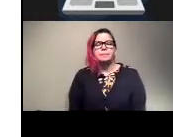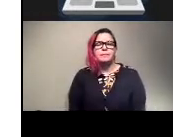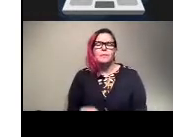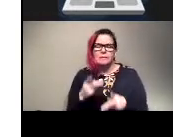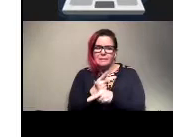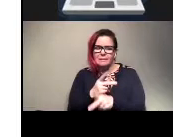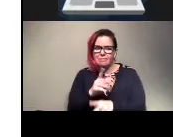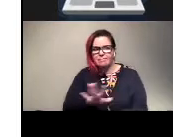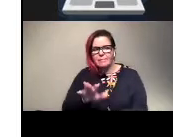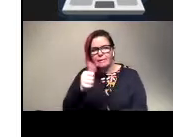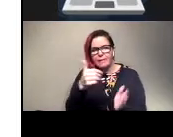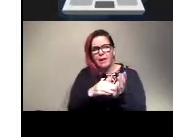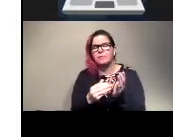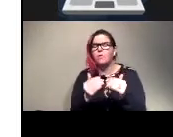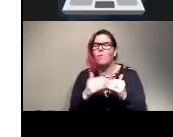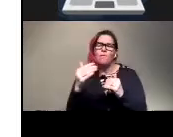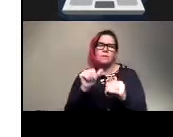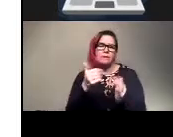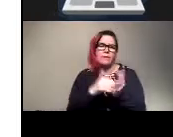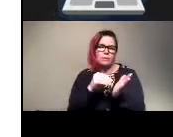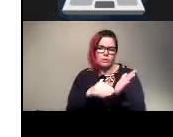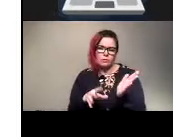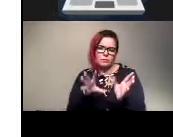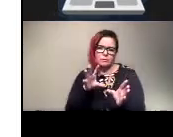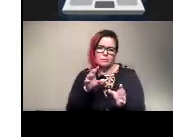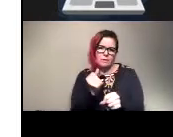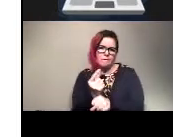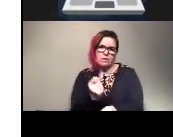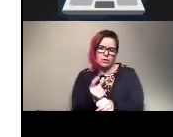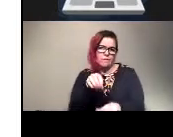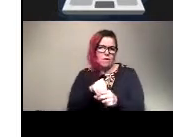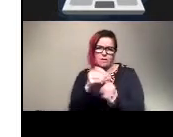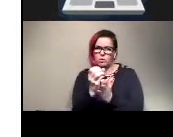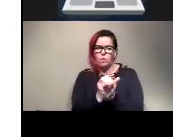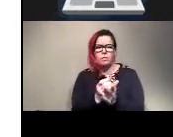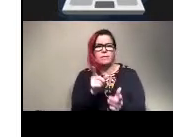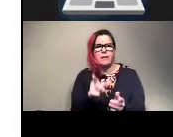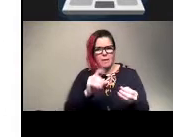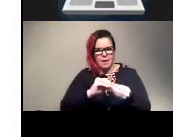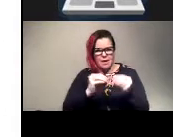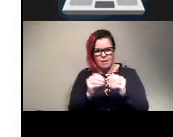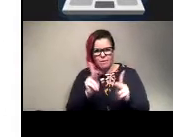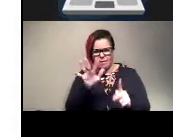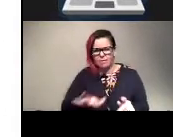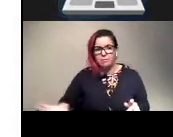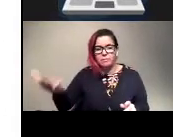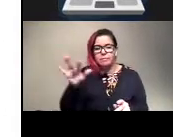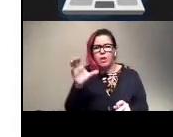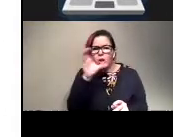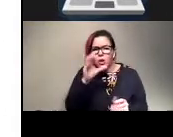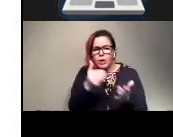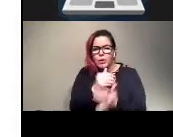10,000 students, more than 10,000 students a year are doing this course. So if you think about that, of that number of people out there looking for new